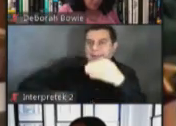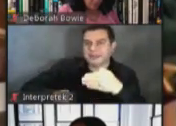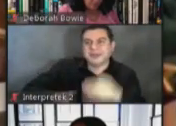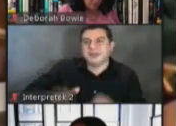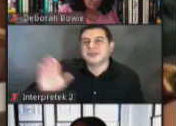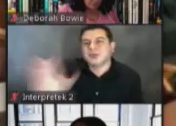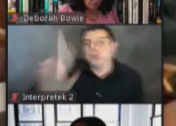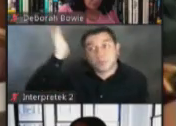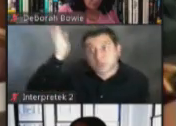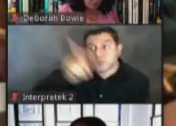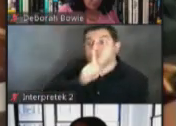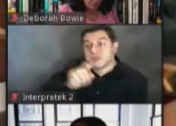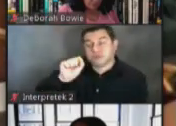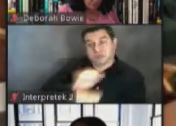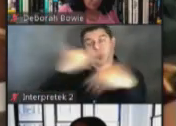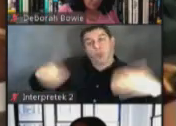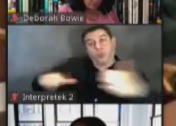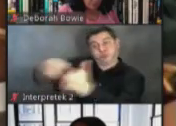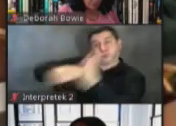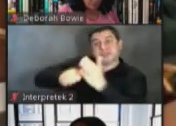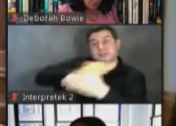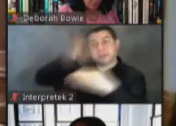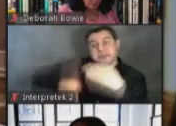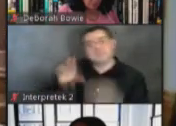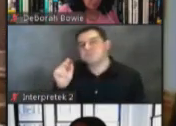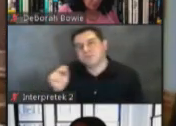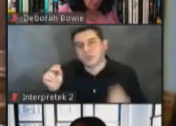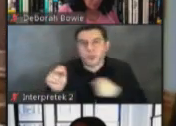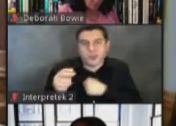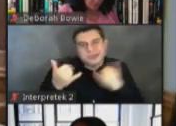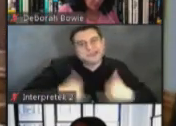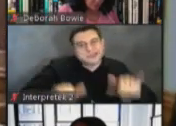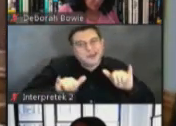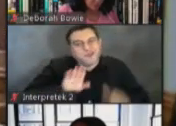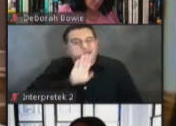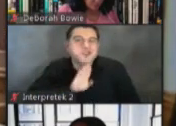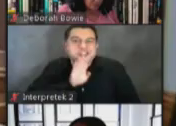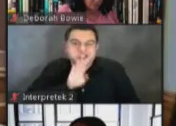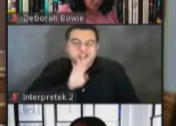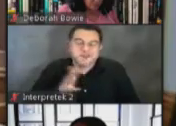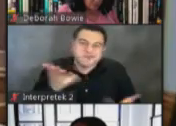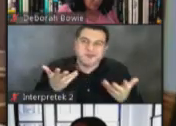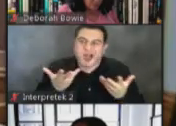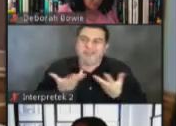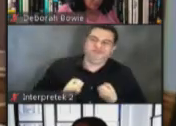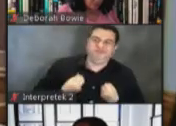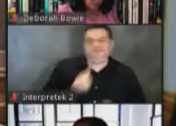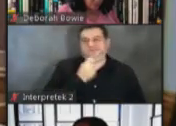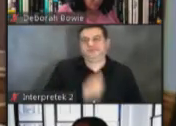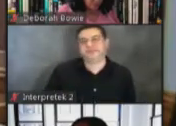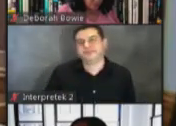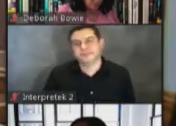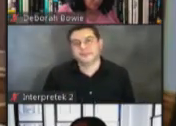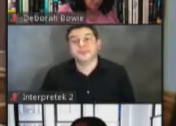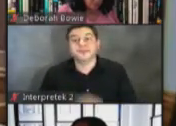frustration that I have. Thank you, Mayor. Thank you. Commissioner Santos. Thank you, Mr. Mayor. And Commissioner Simmons, I agree. I think that would have